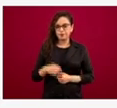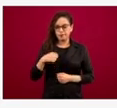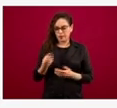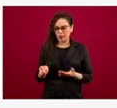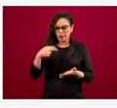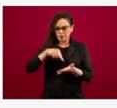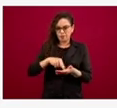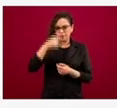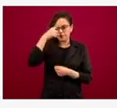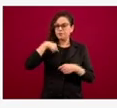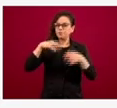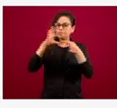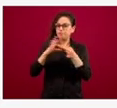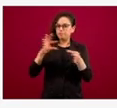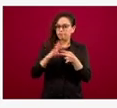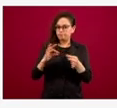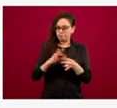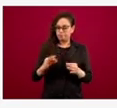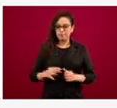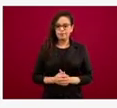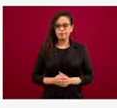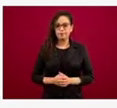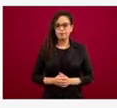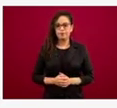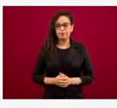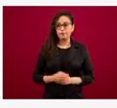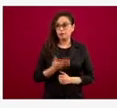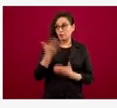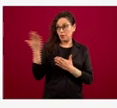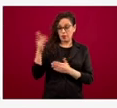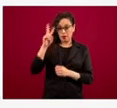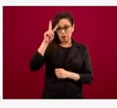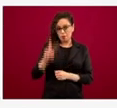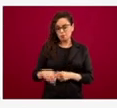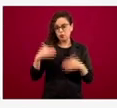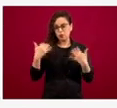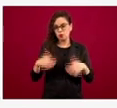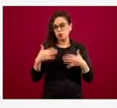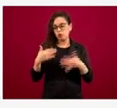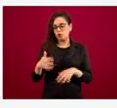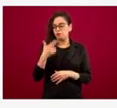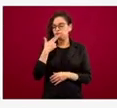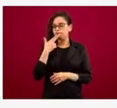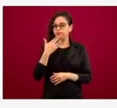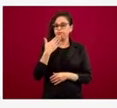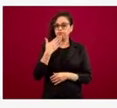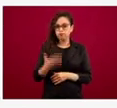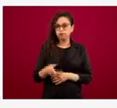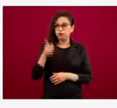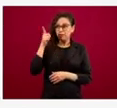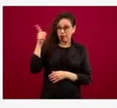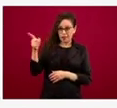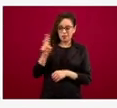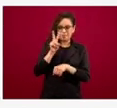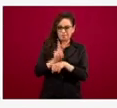of Mobility of Mexico City has shared with us this information. This is very useful information